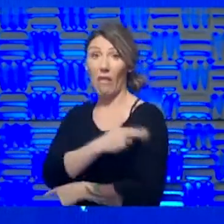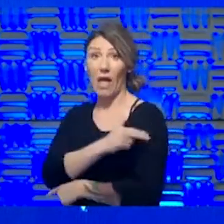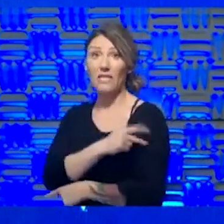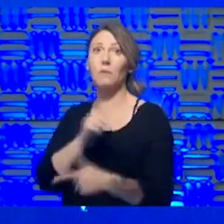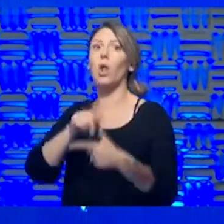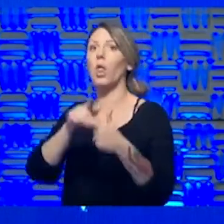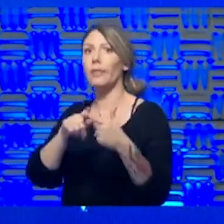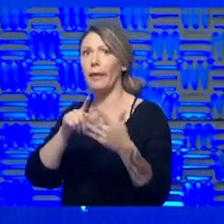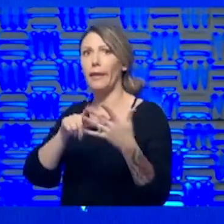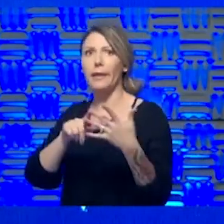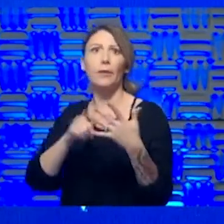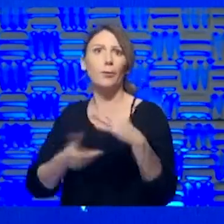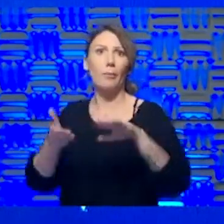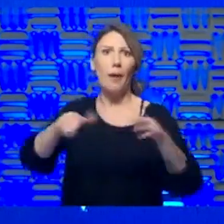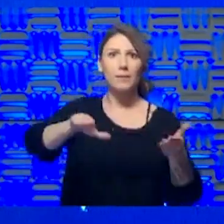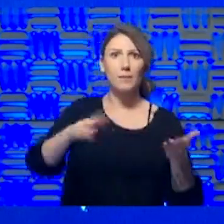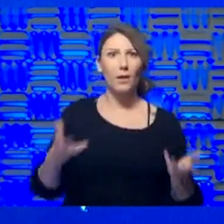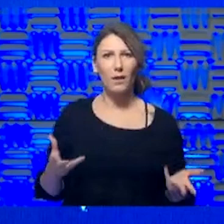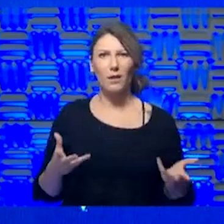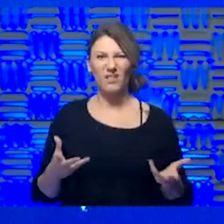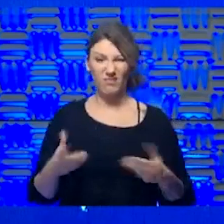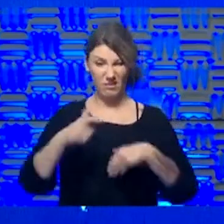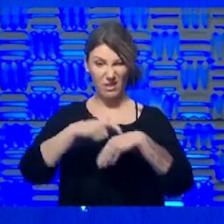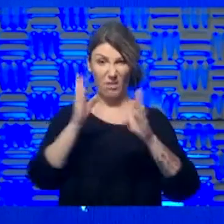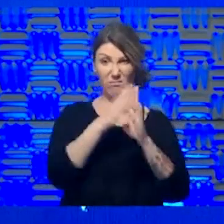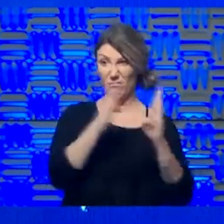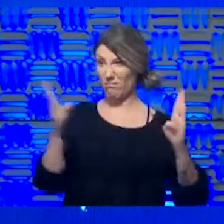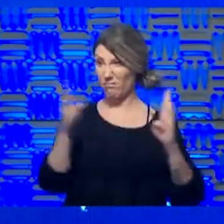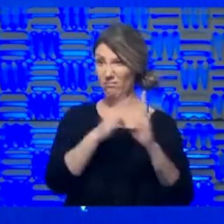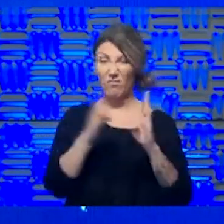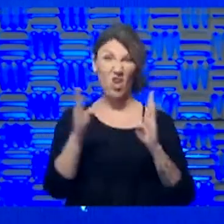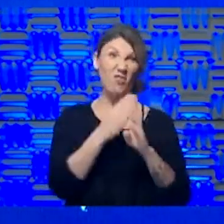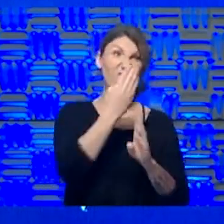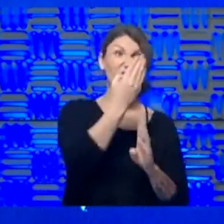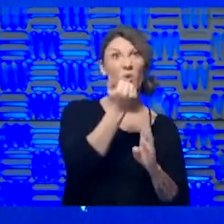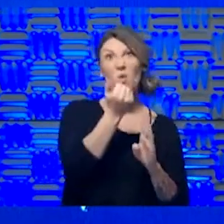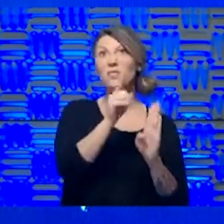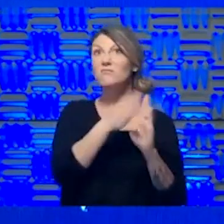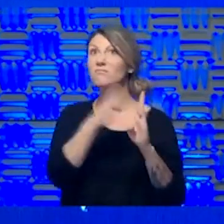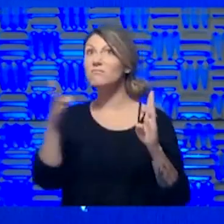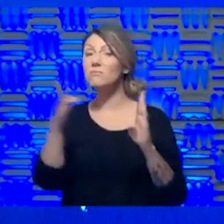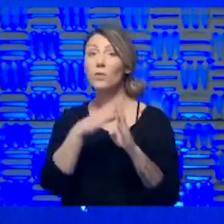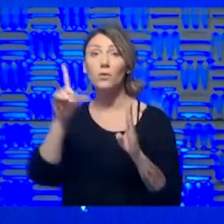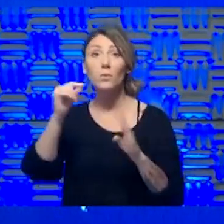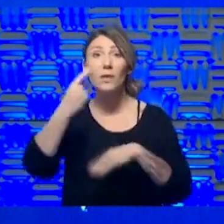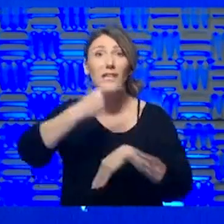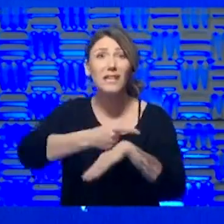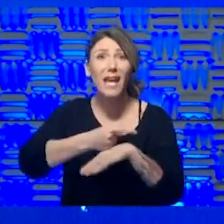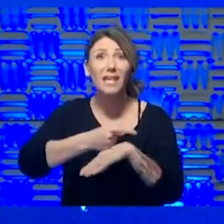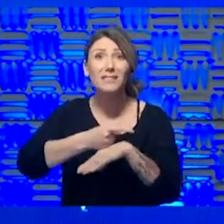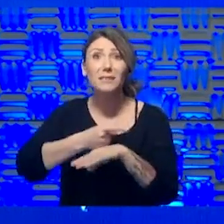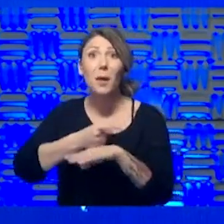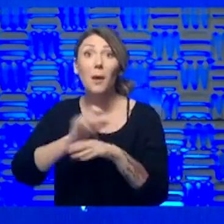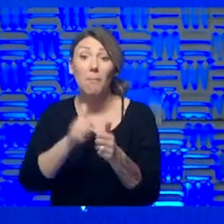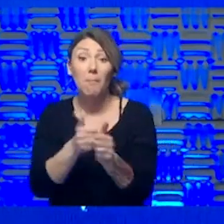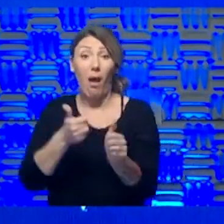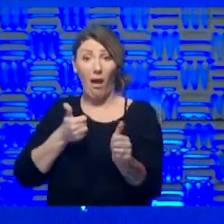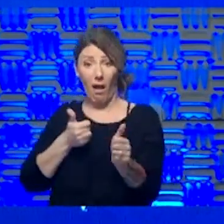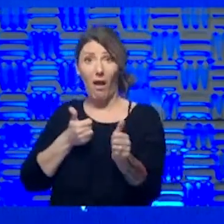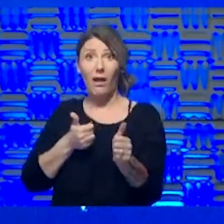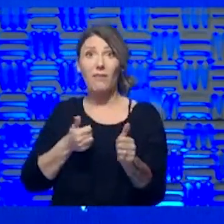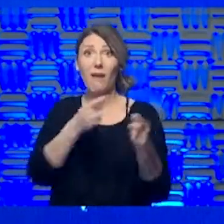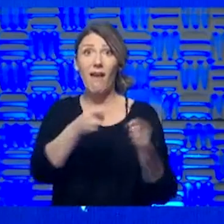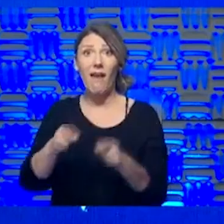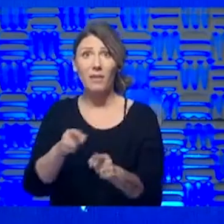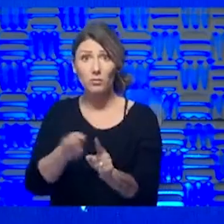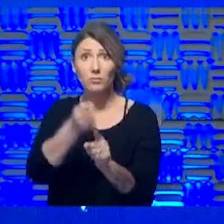that time thing, that tells you it's about 14 to 20 days behind the actual incidence of coronavirus in the public.